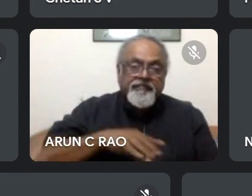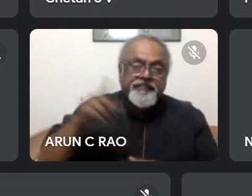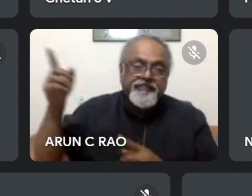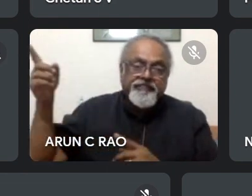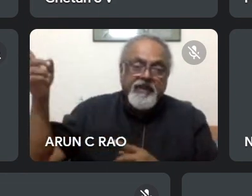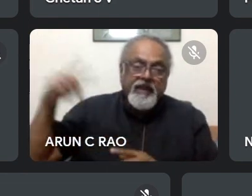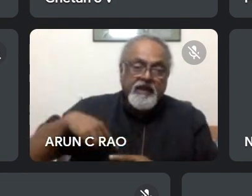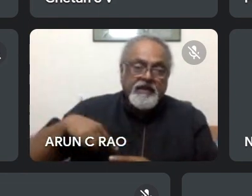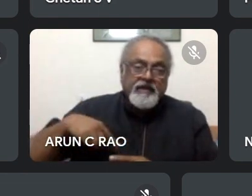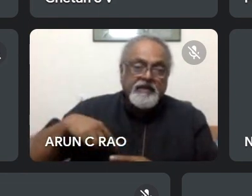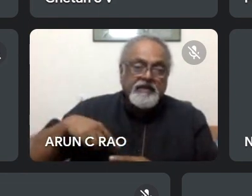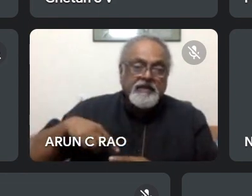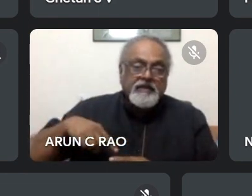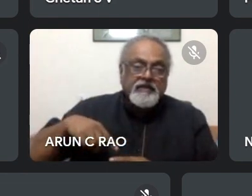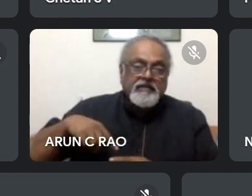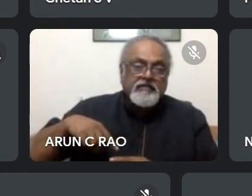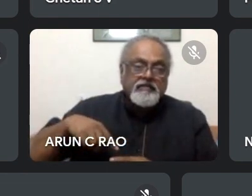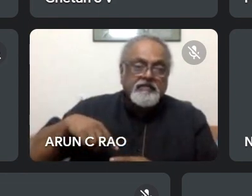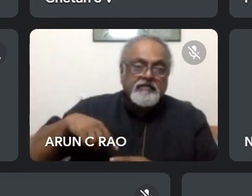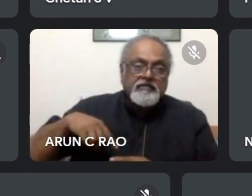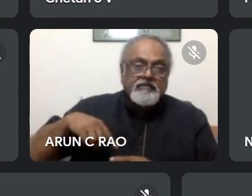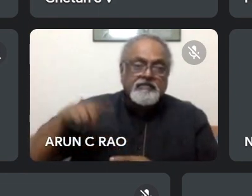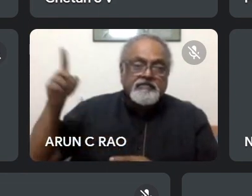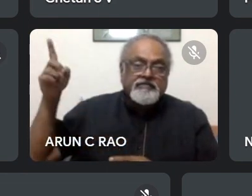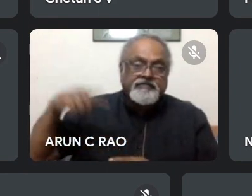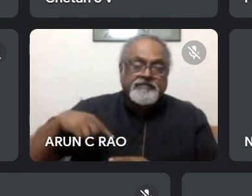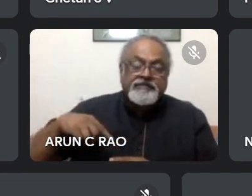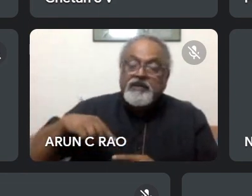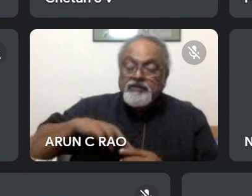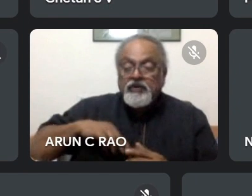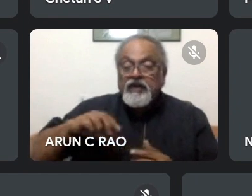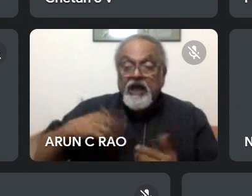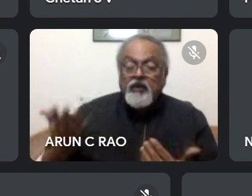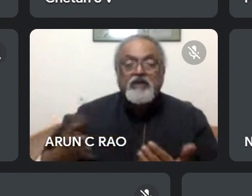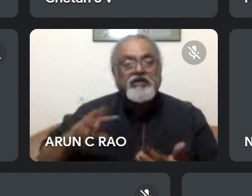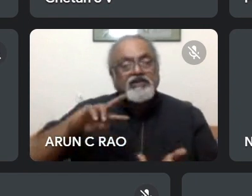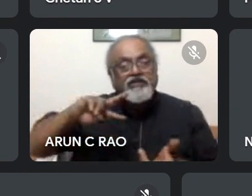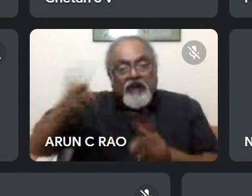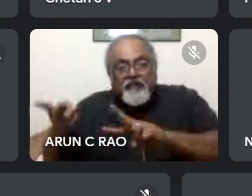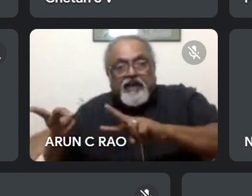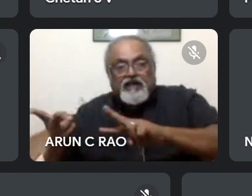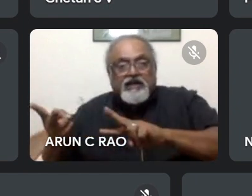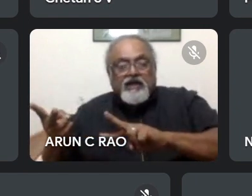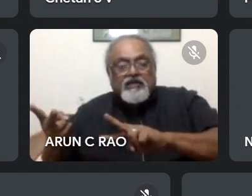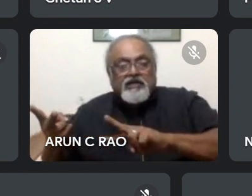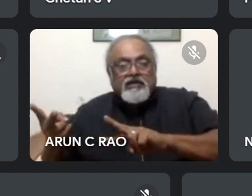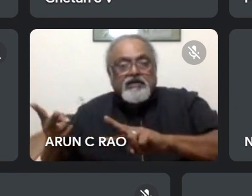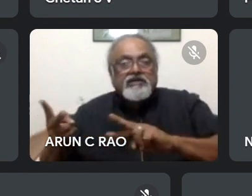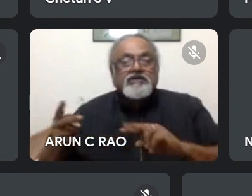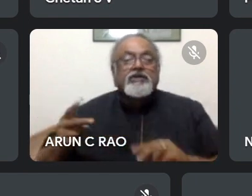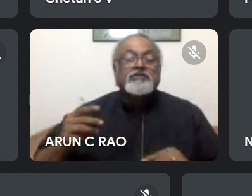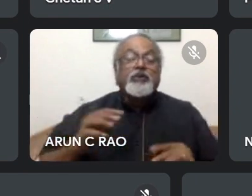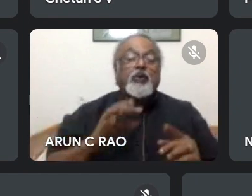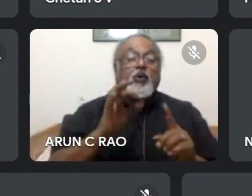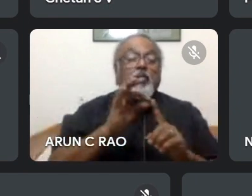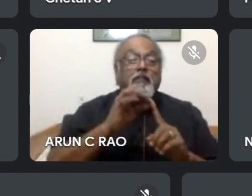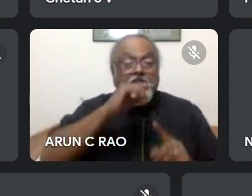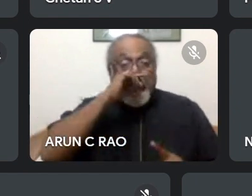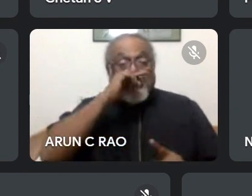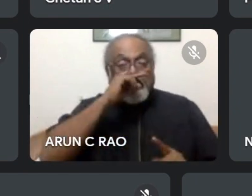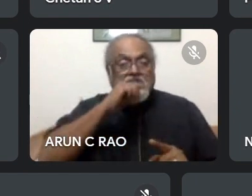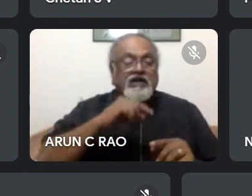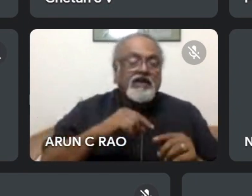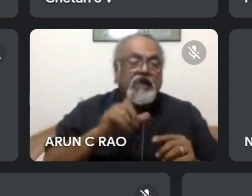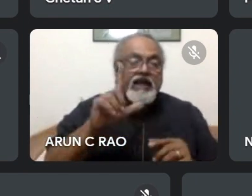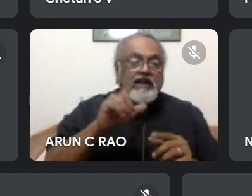in our office, the Women's Network at our office, along with accessibility. All three of us came together,